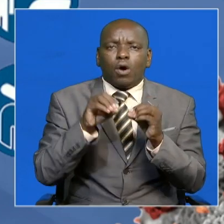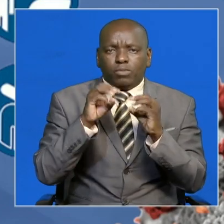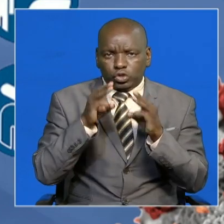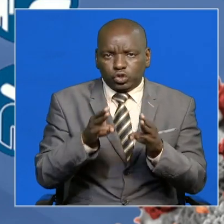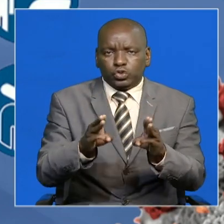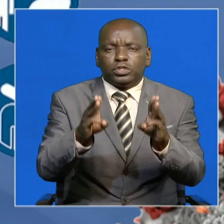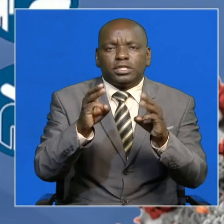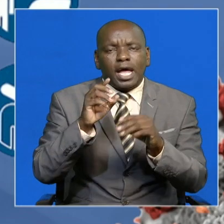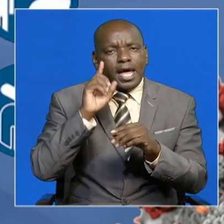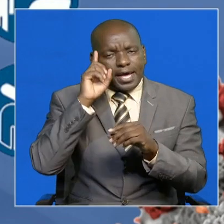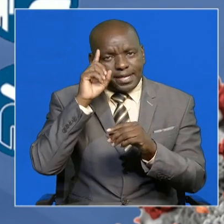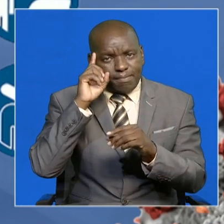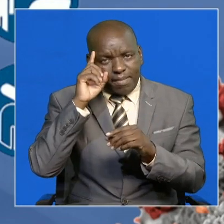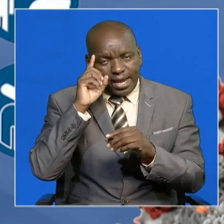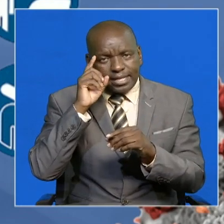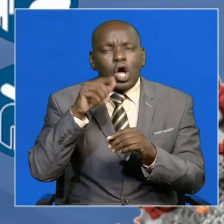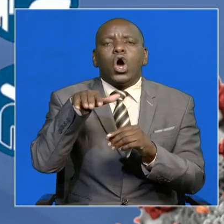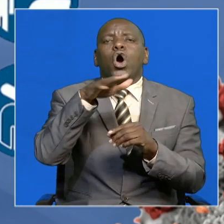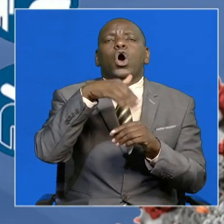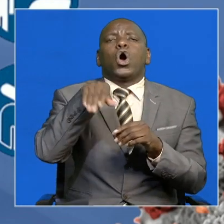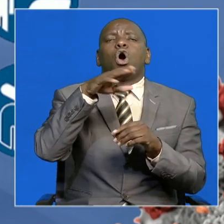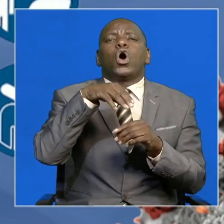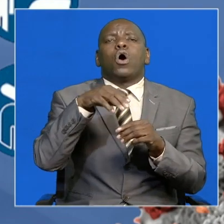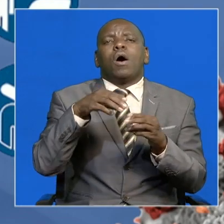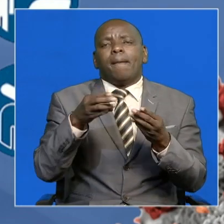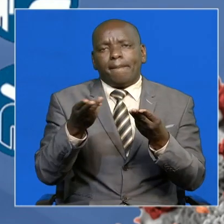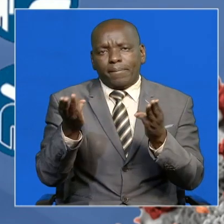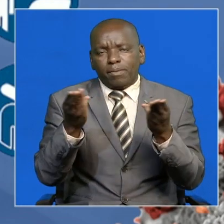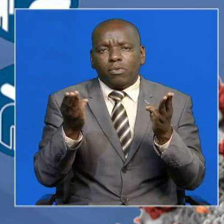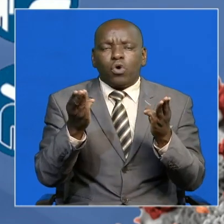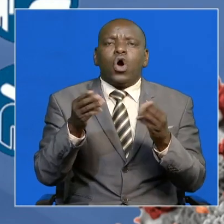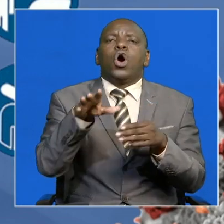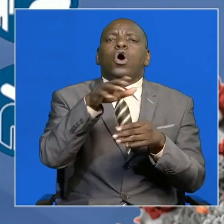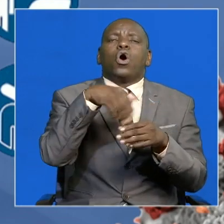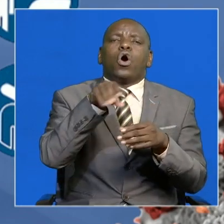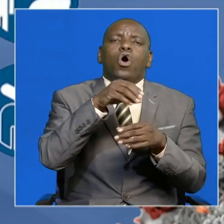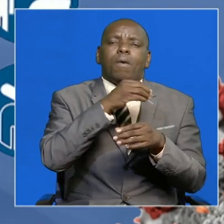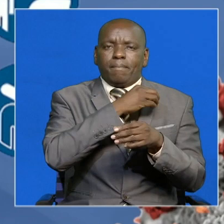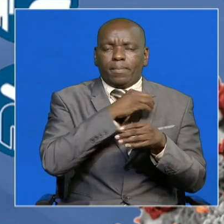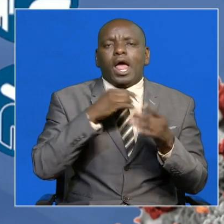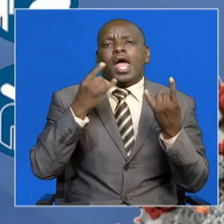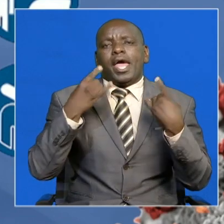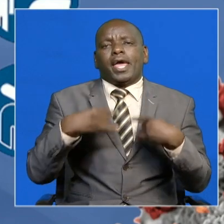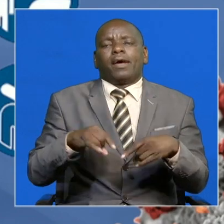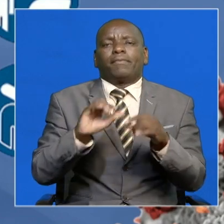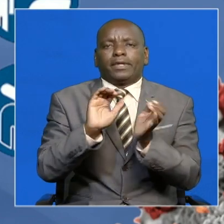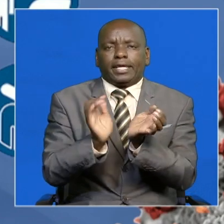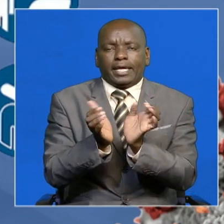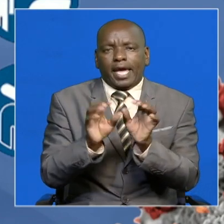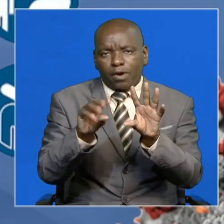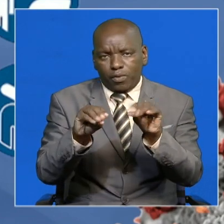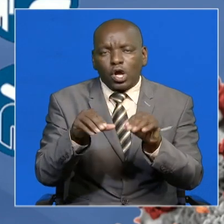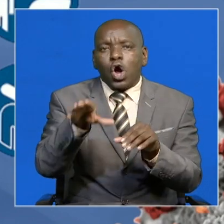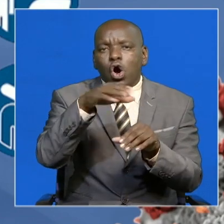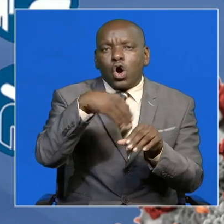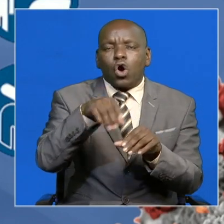to remind the public, us all our medical doctors and other healthcare workers, that all